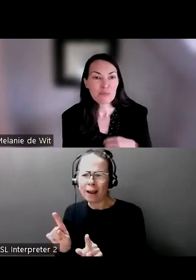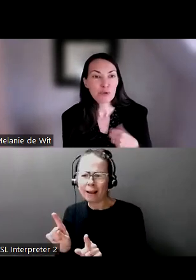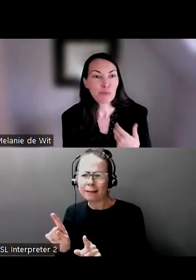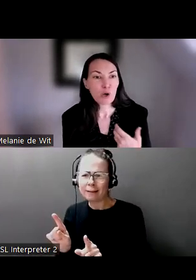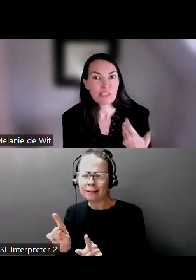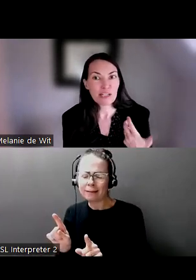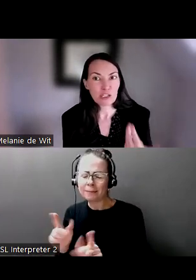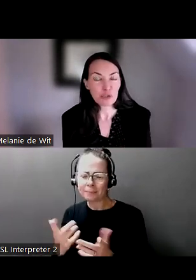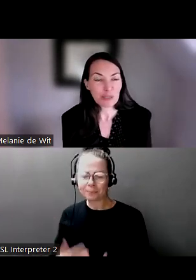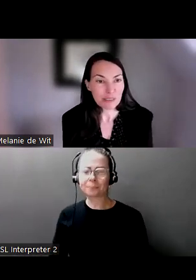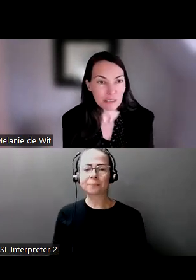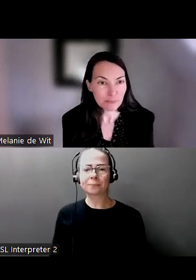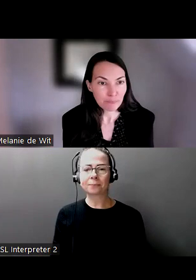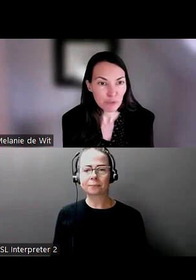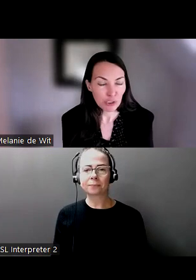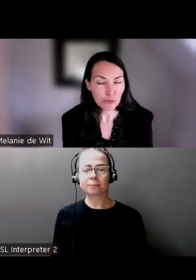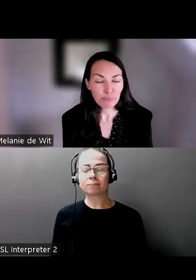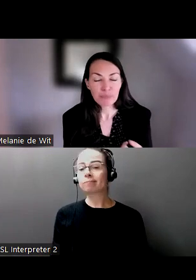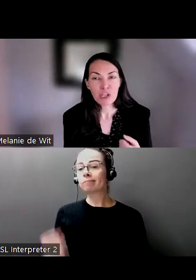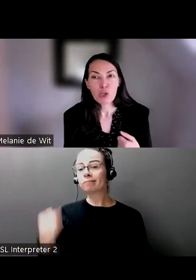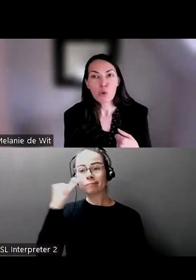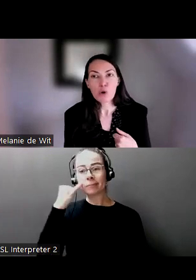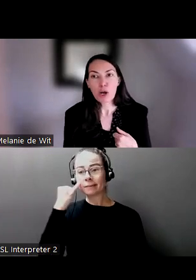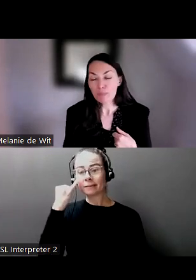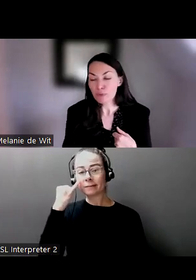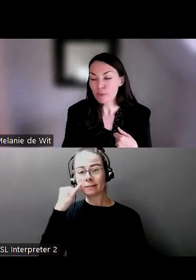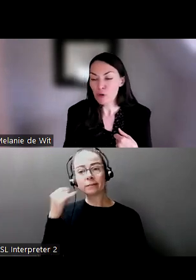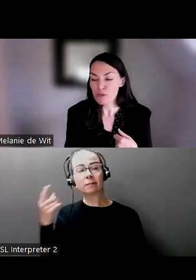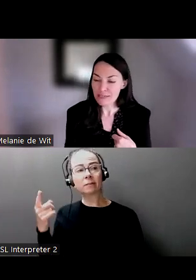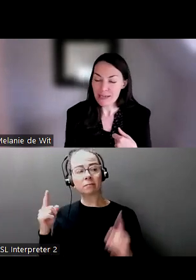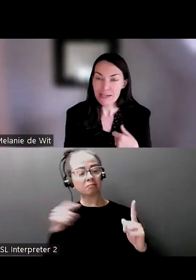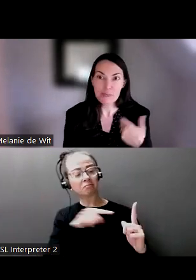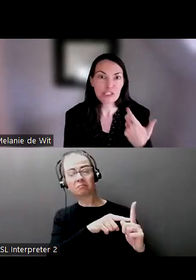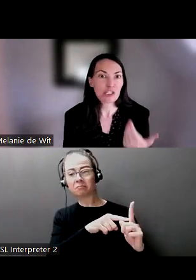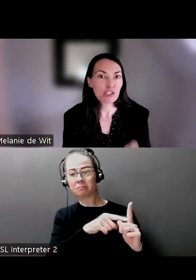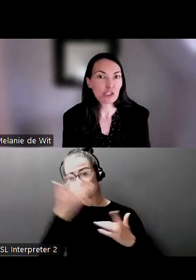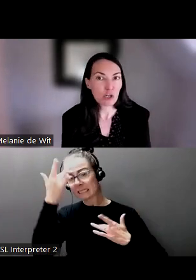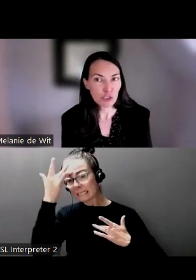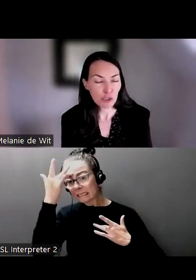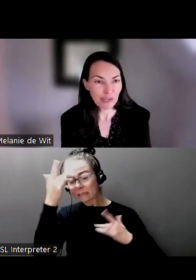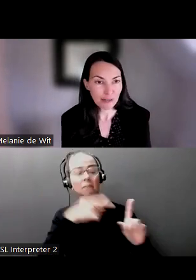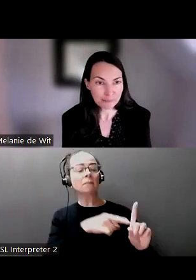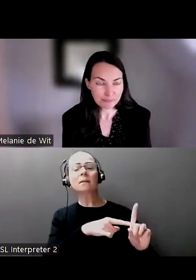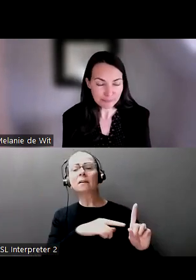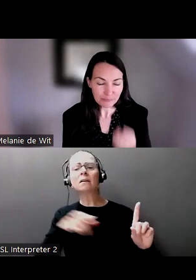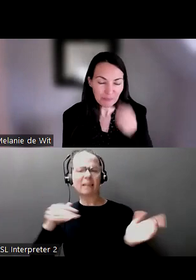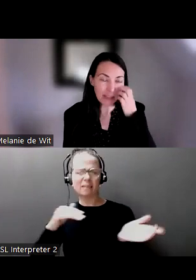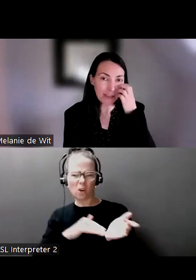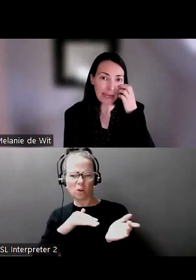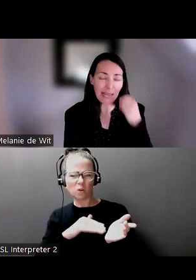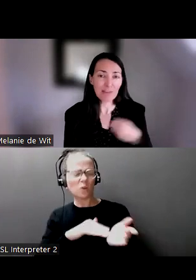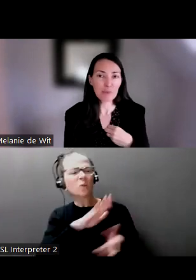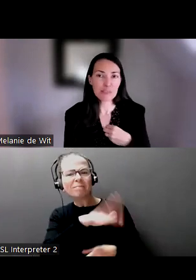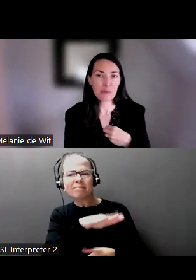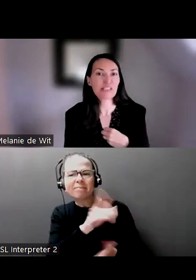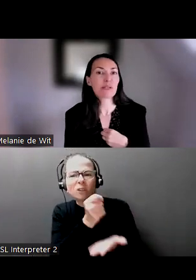someone is proposing a treatment to you or proposing an admission to long-term care,